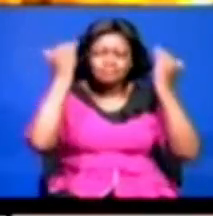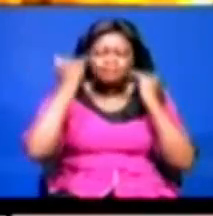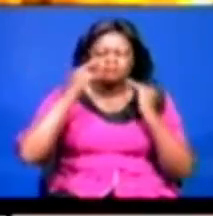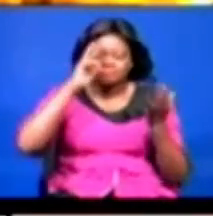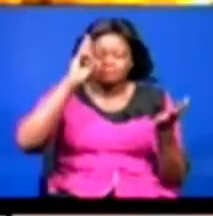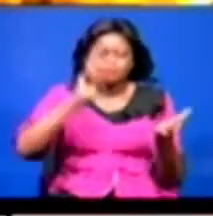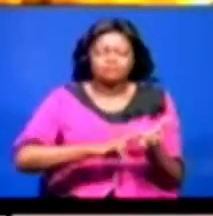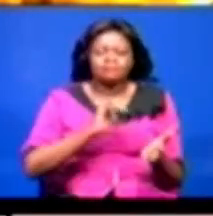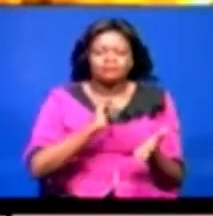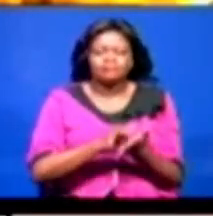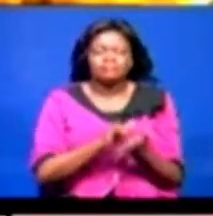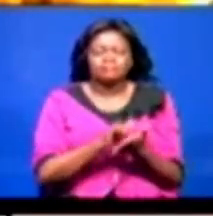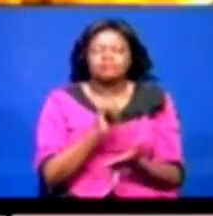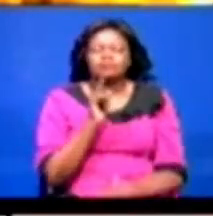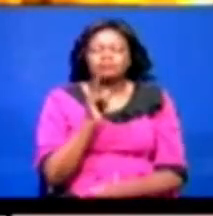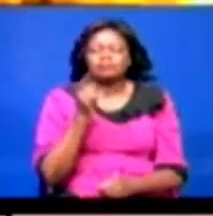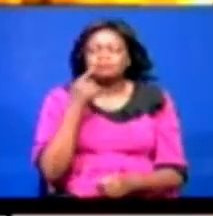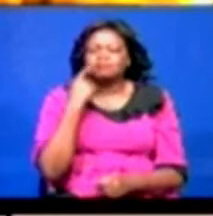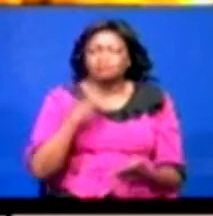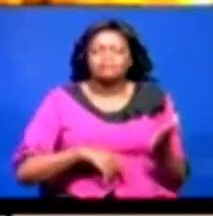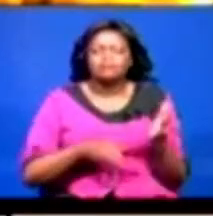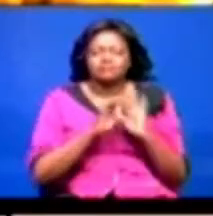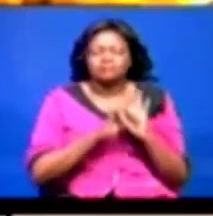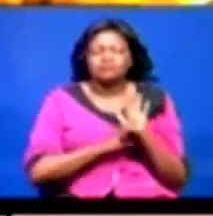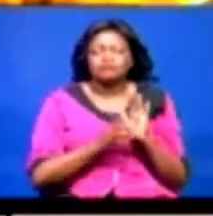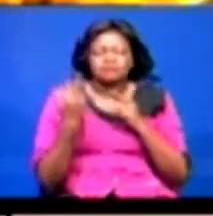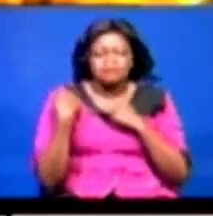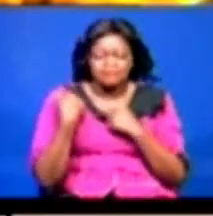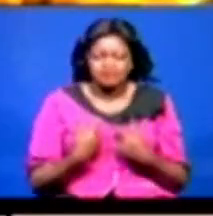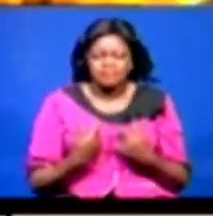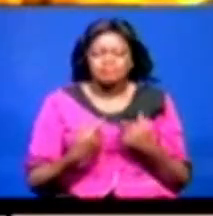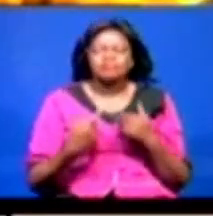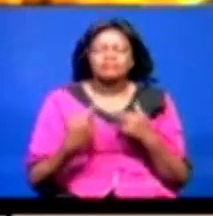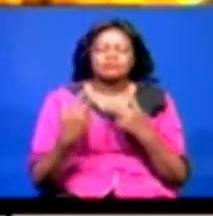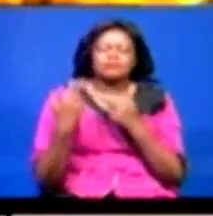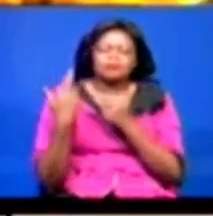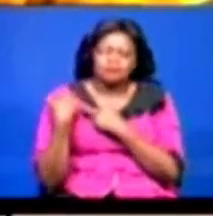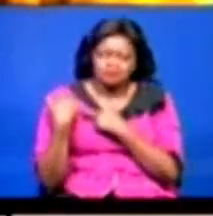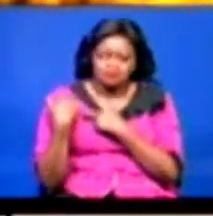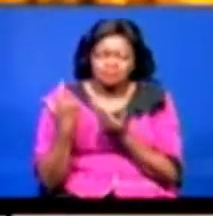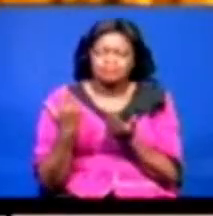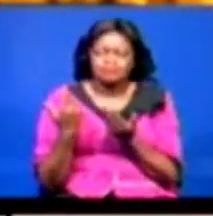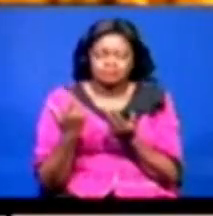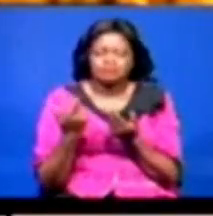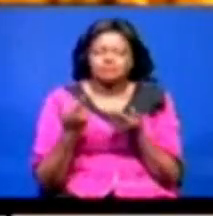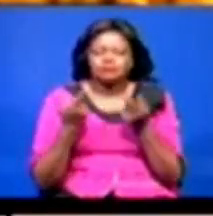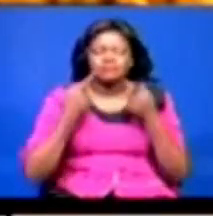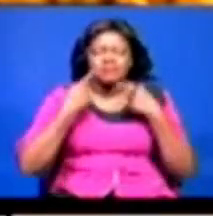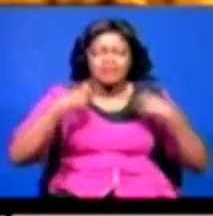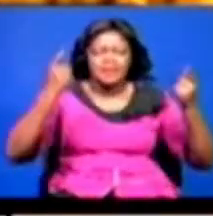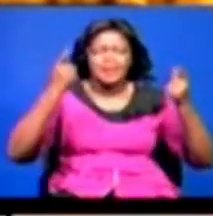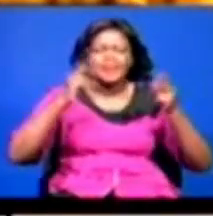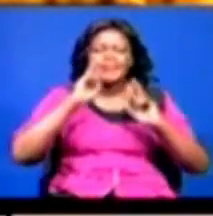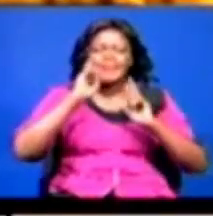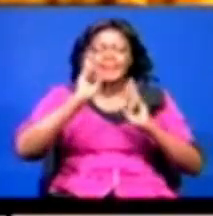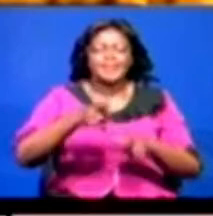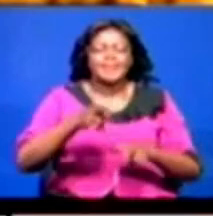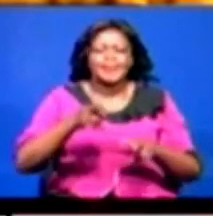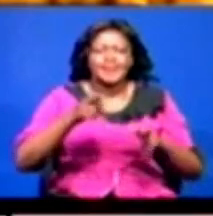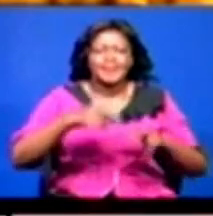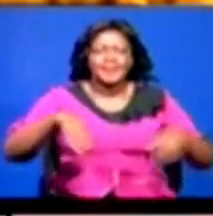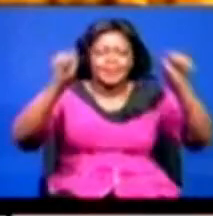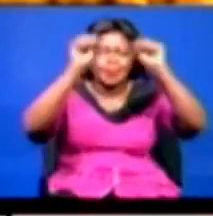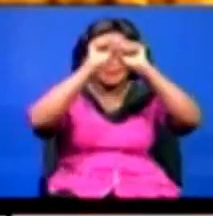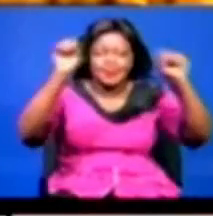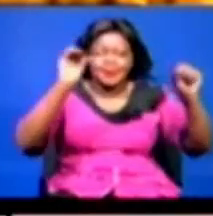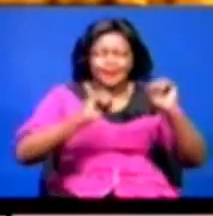and says it's constitutionally mandated under Article 38(10) of the Constitution of Kenya to declare the result of the presidential election and deliver a written